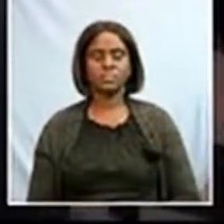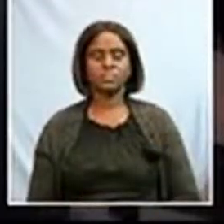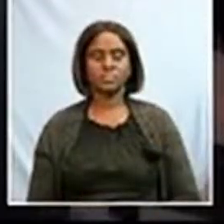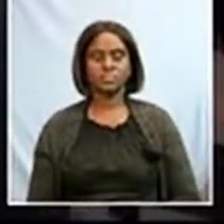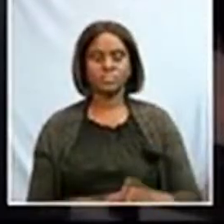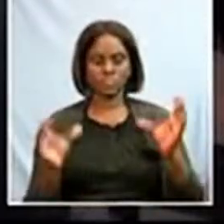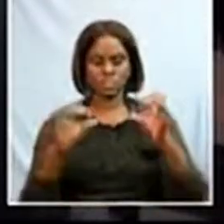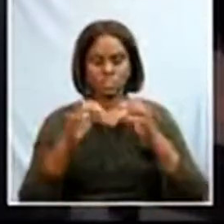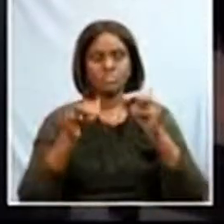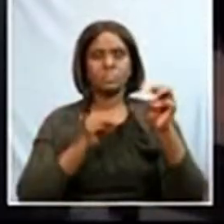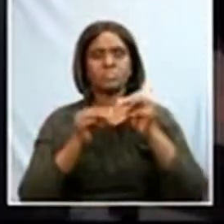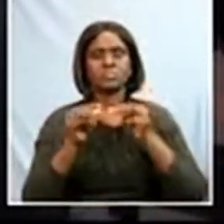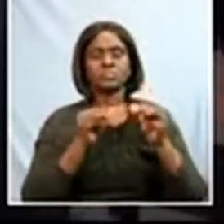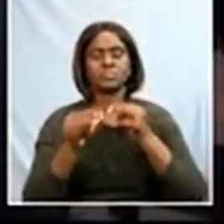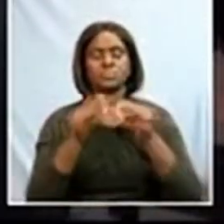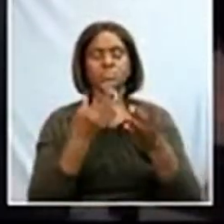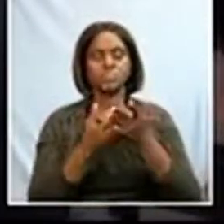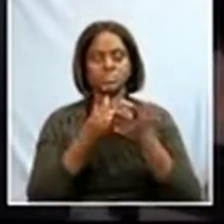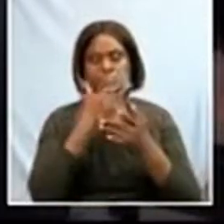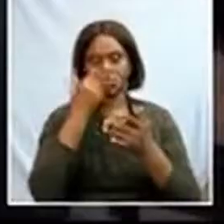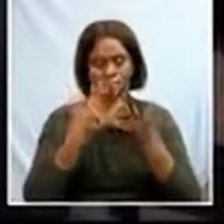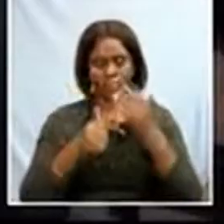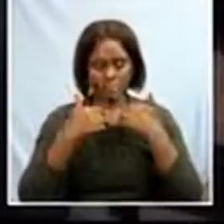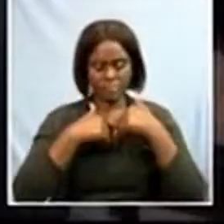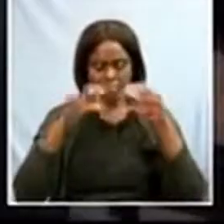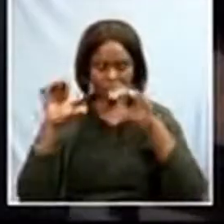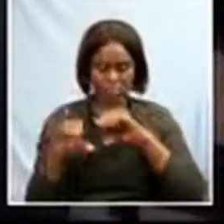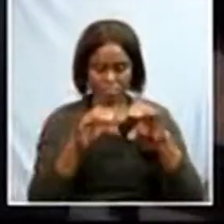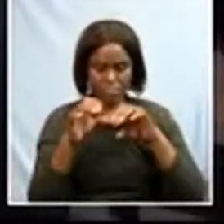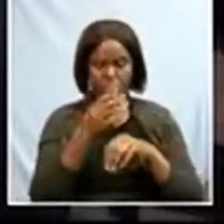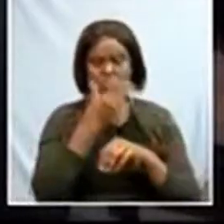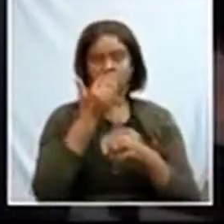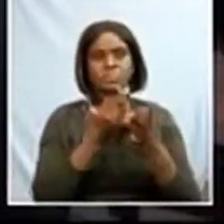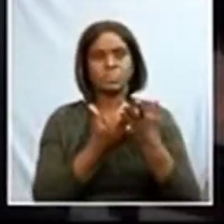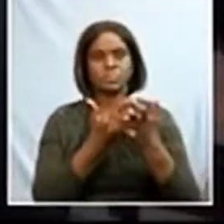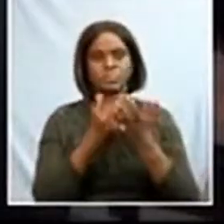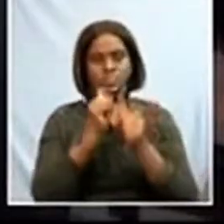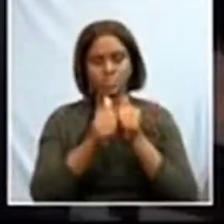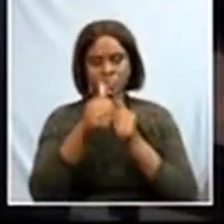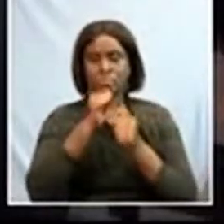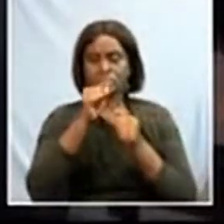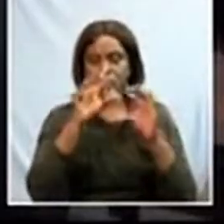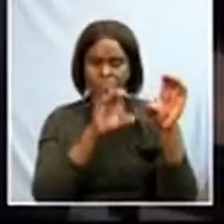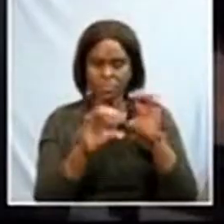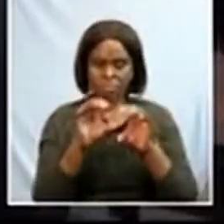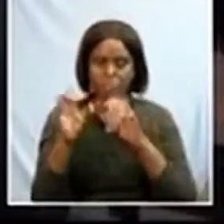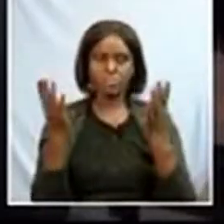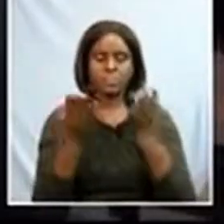council management should have done better that you did not do